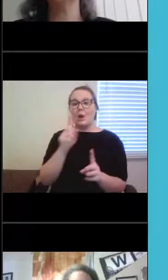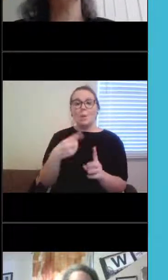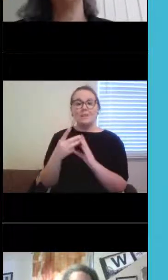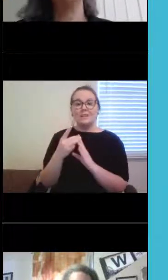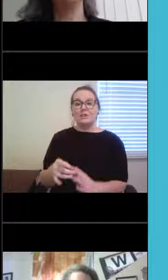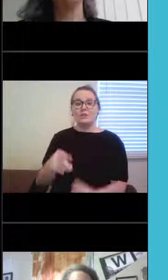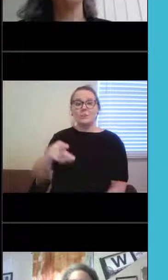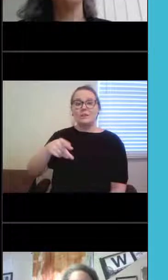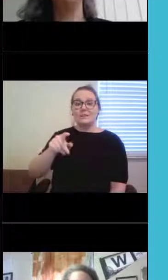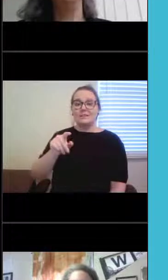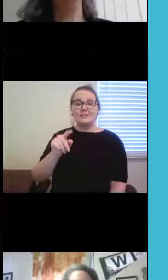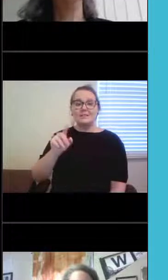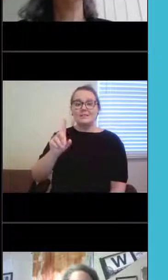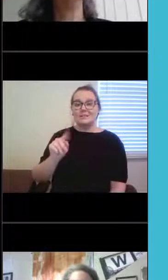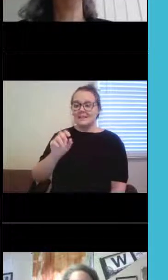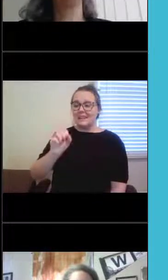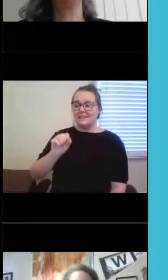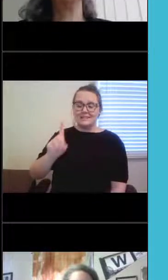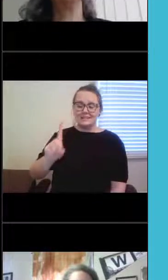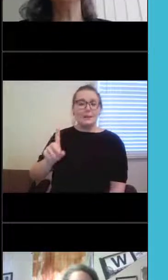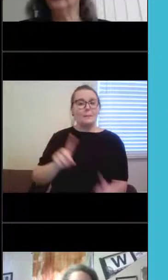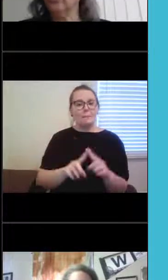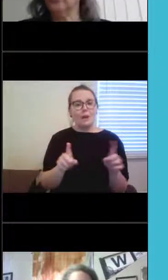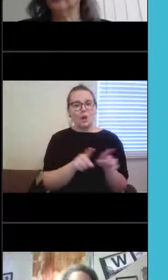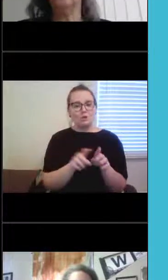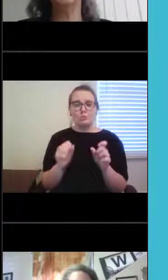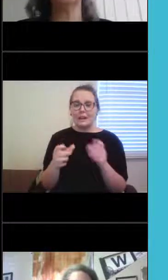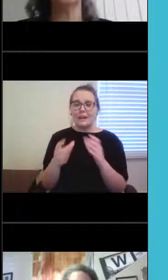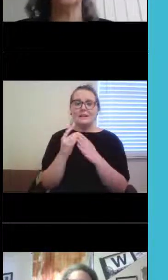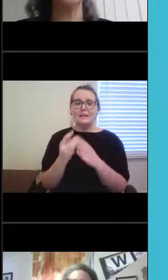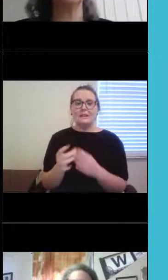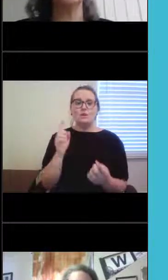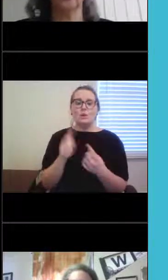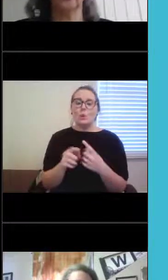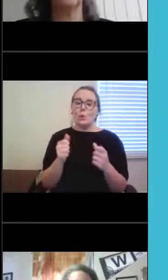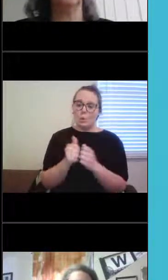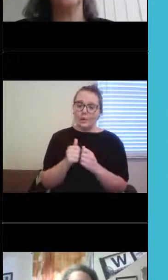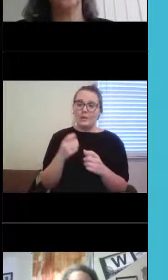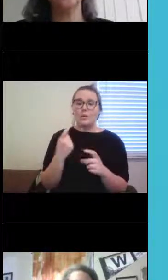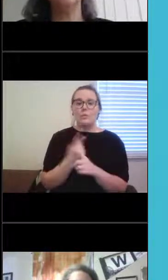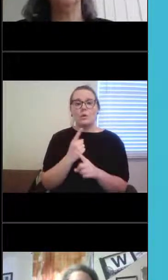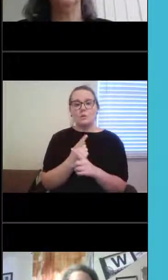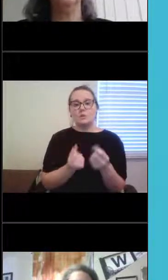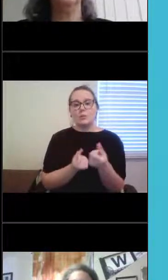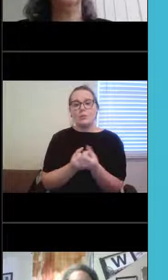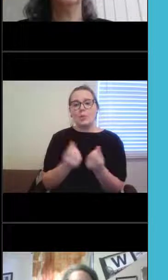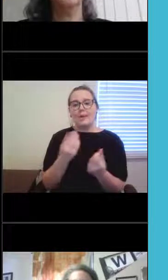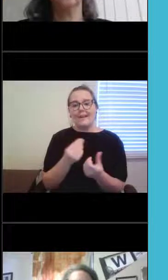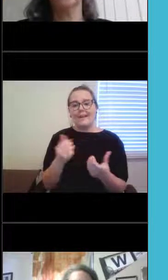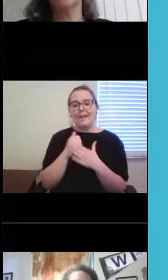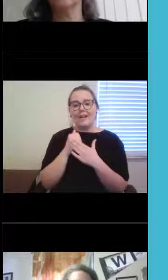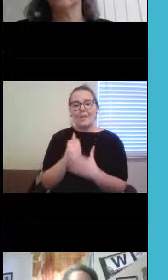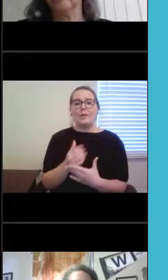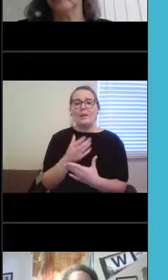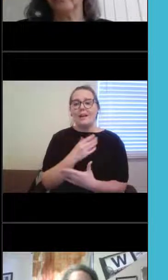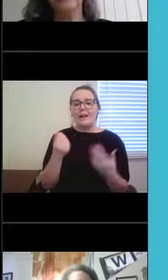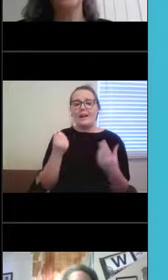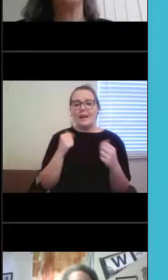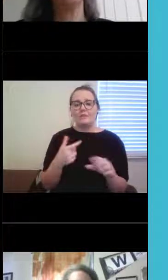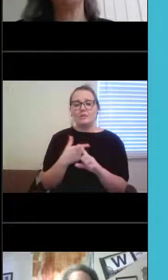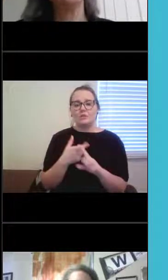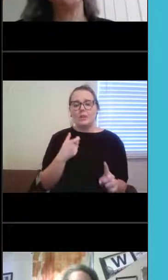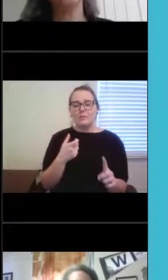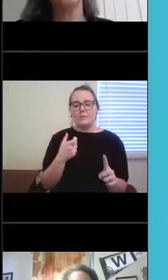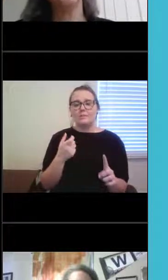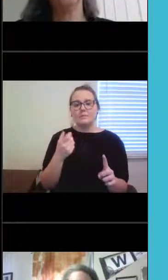stress symptoms, but it also can lead to, with appropriate support and help and efforts by